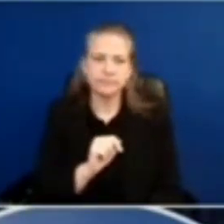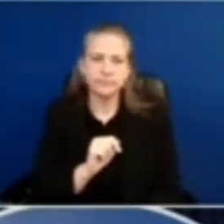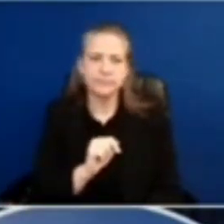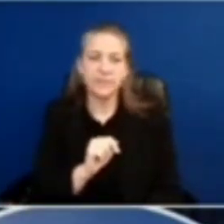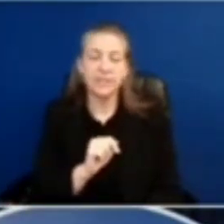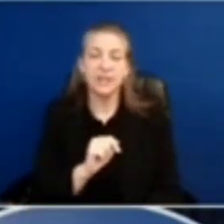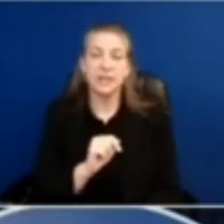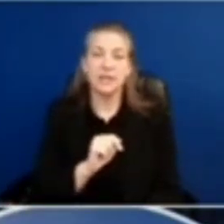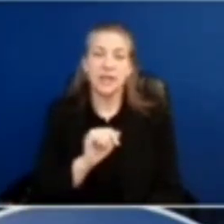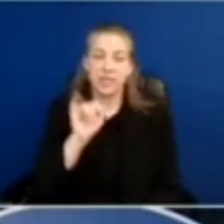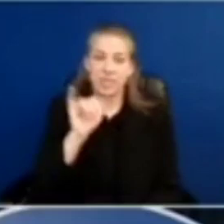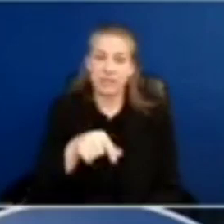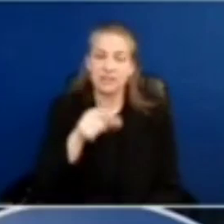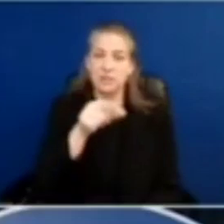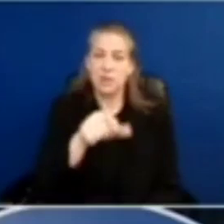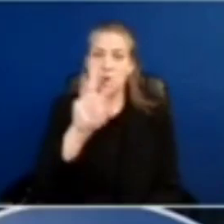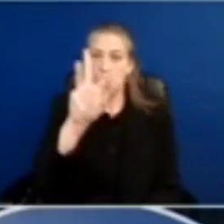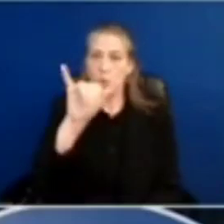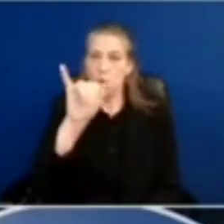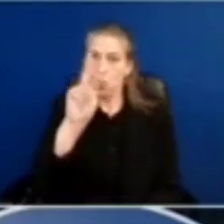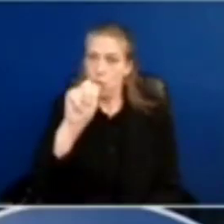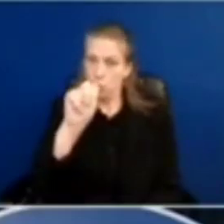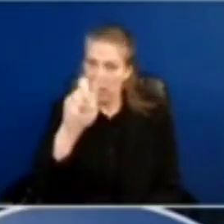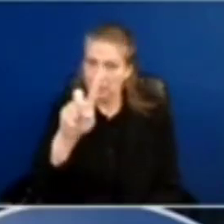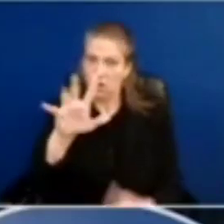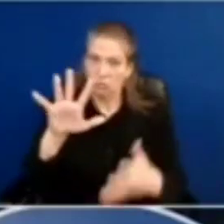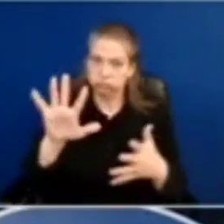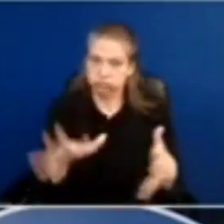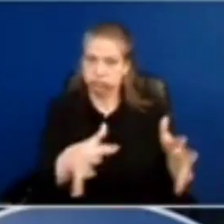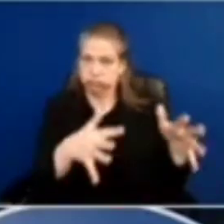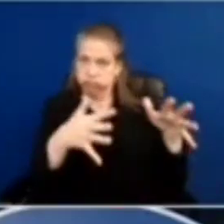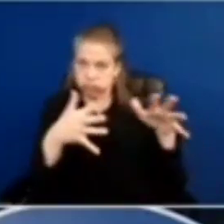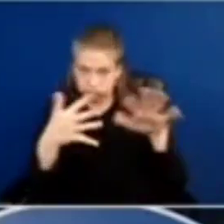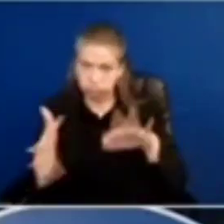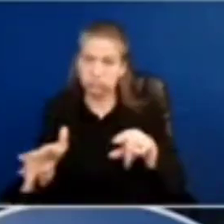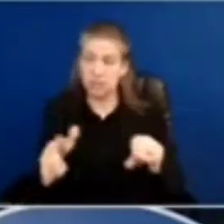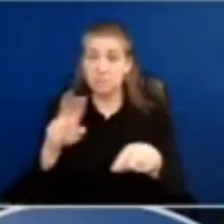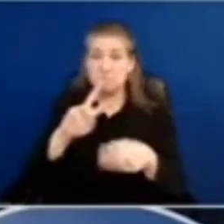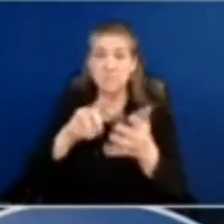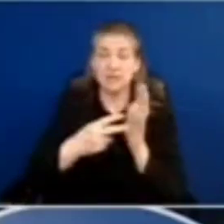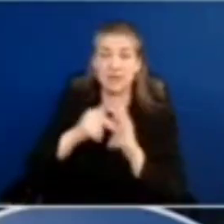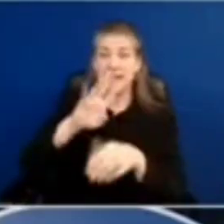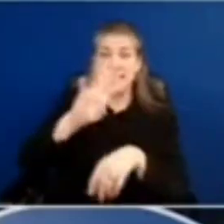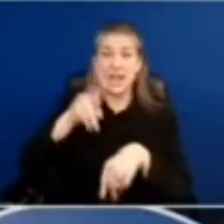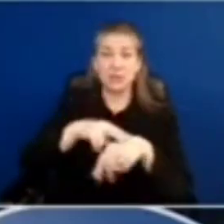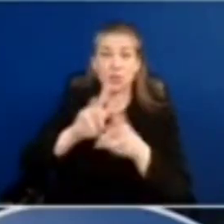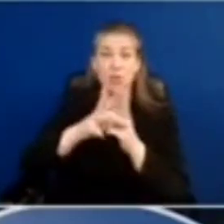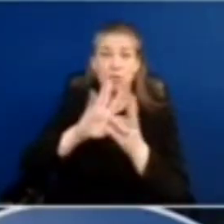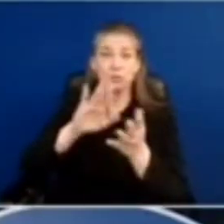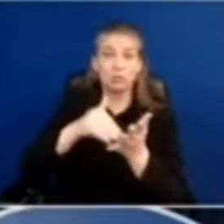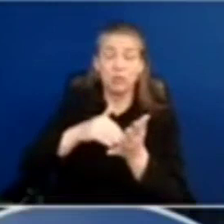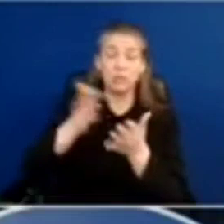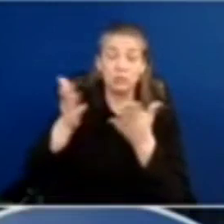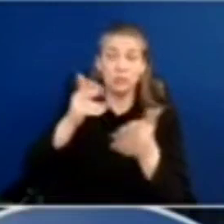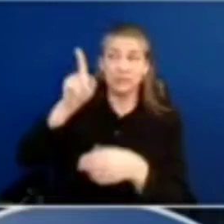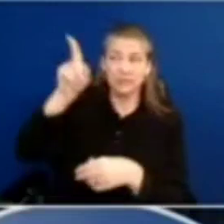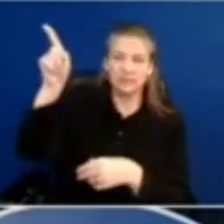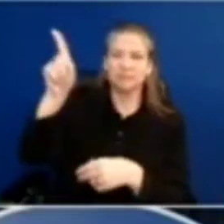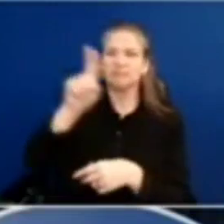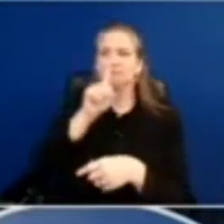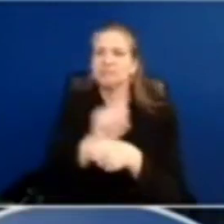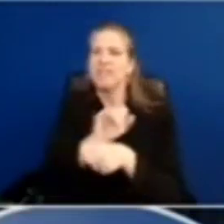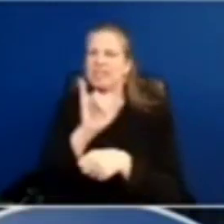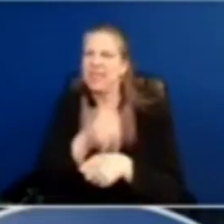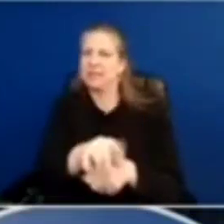have these gusty winds, it is high, which means the National Weather Service is pretty sure of this one. So sustained winds